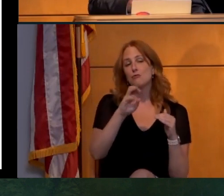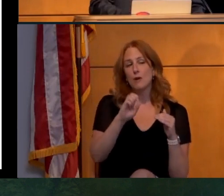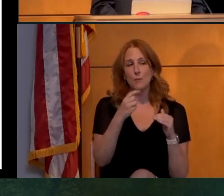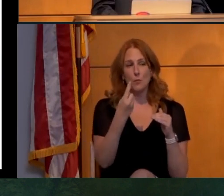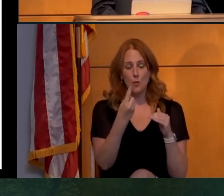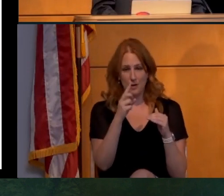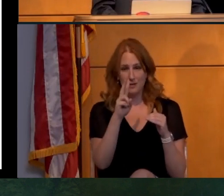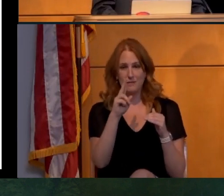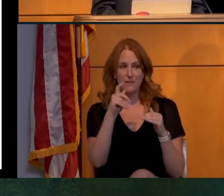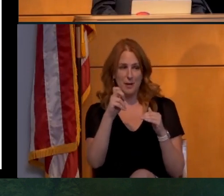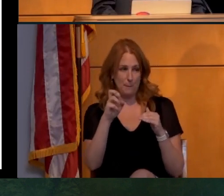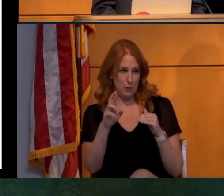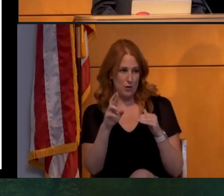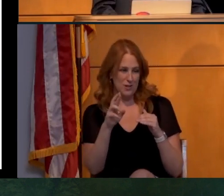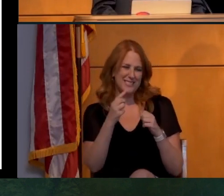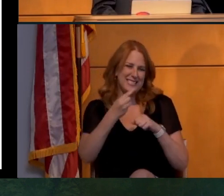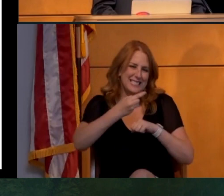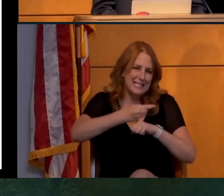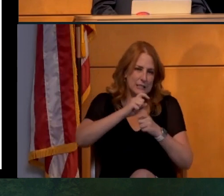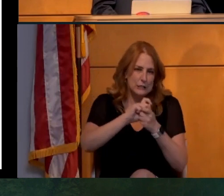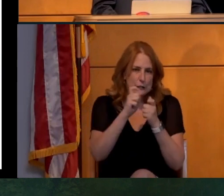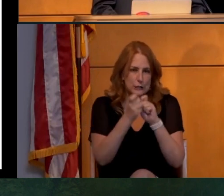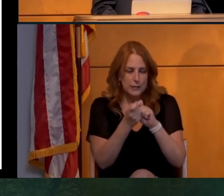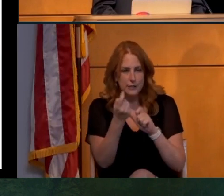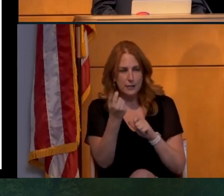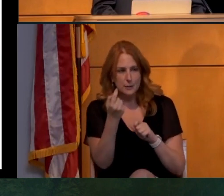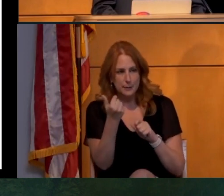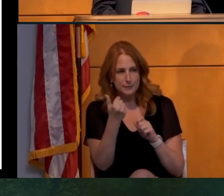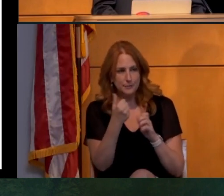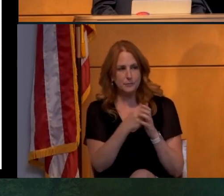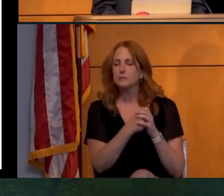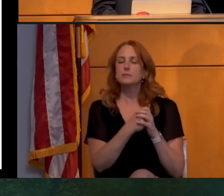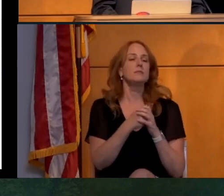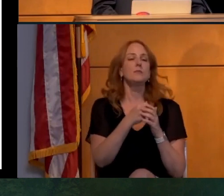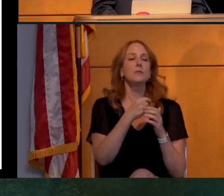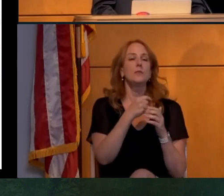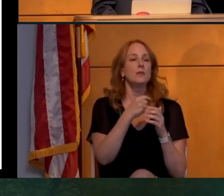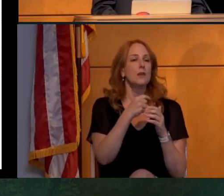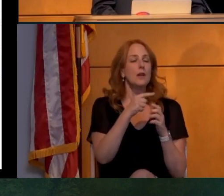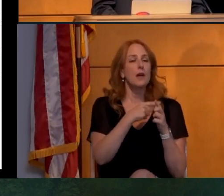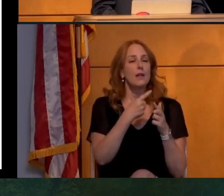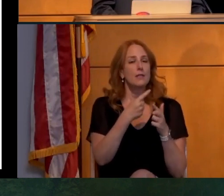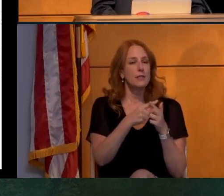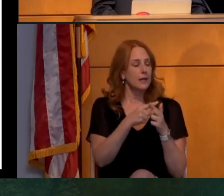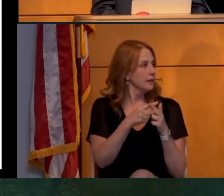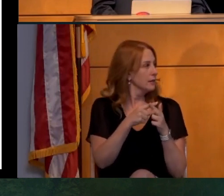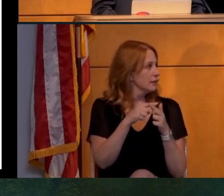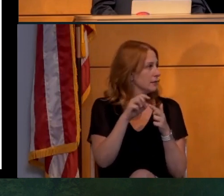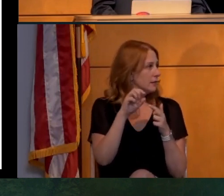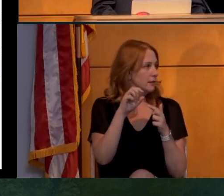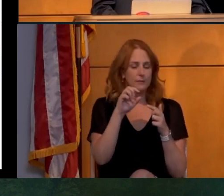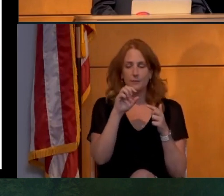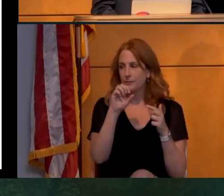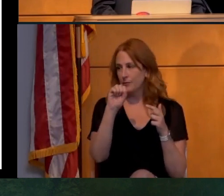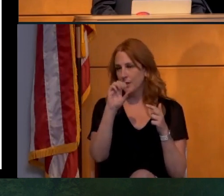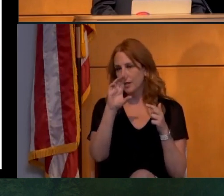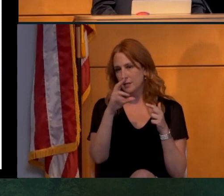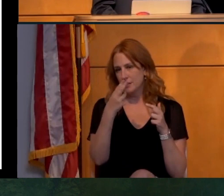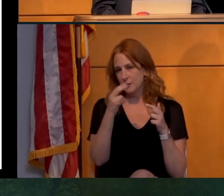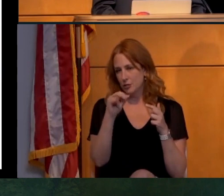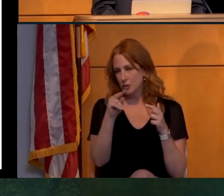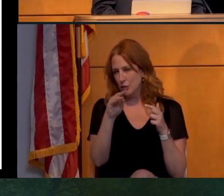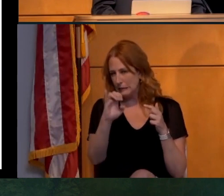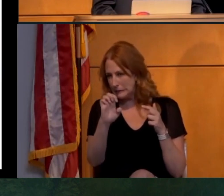Viper. The dates have changed a little bit. And then Changi 6 also is gonna go to the South Pole.